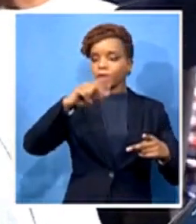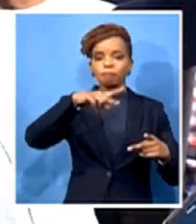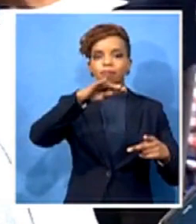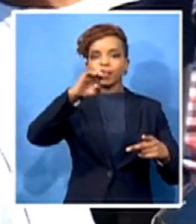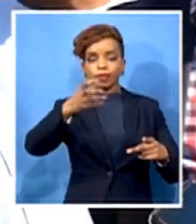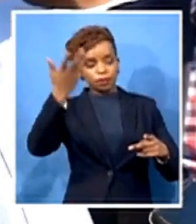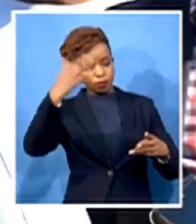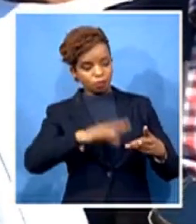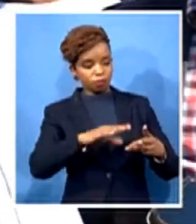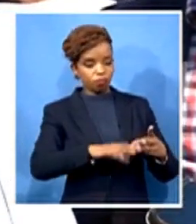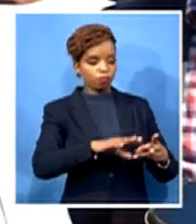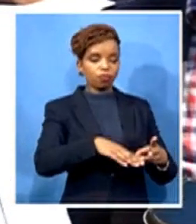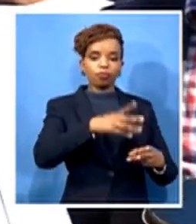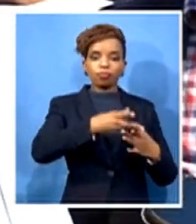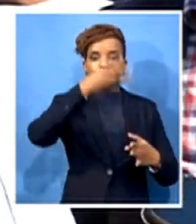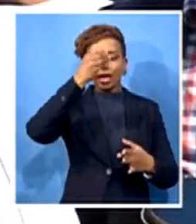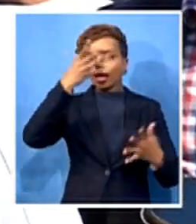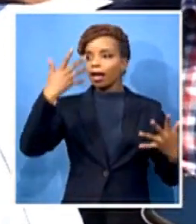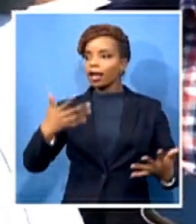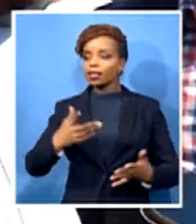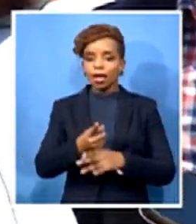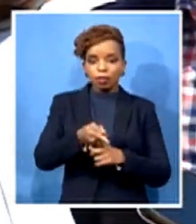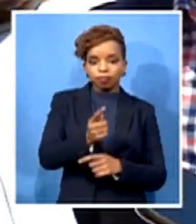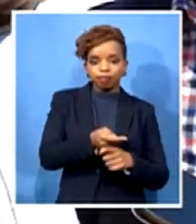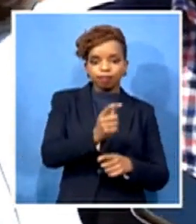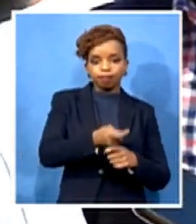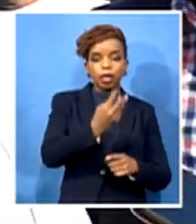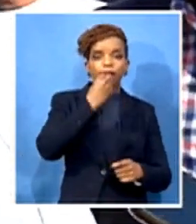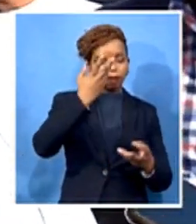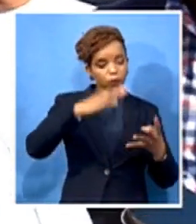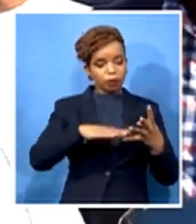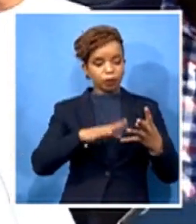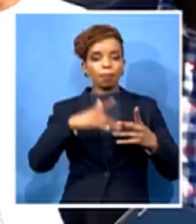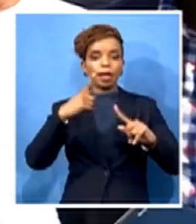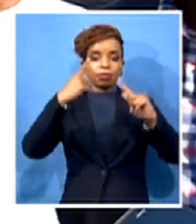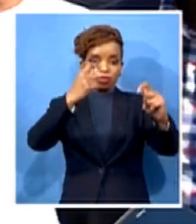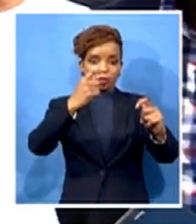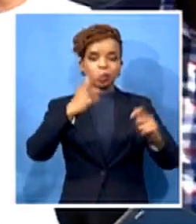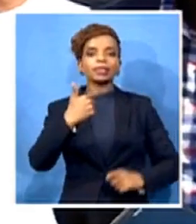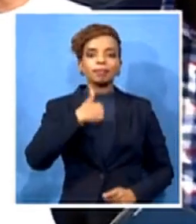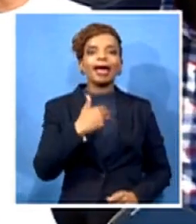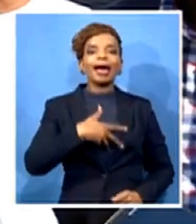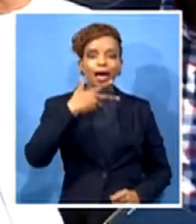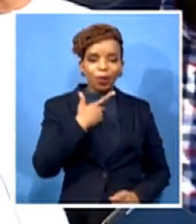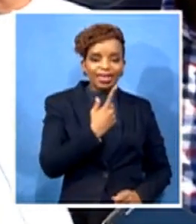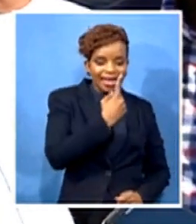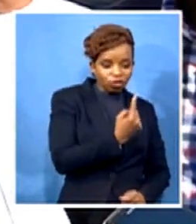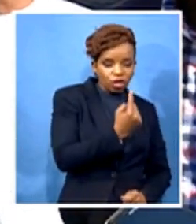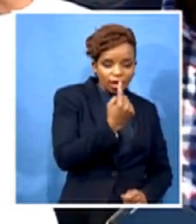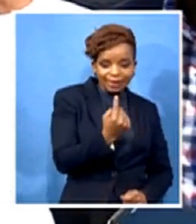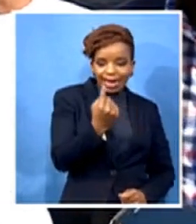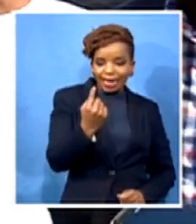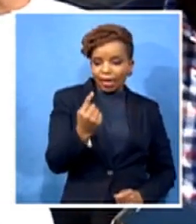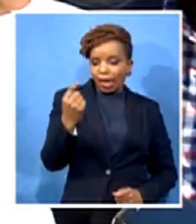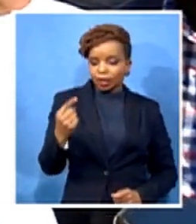learner feeding scheme and then scholar transport. I wanted each and every circuit manager to give me a report. And the report that I got was